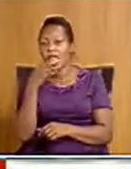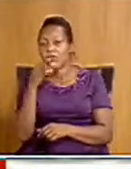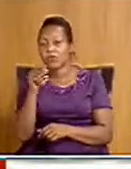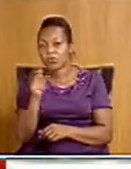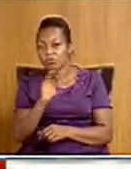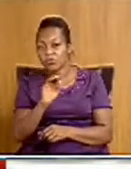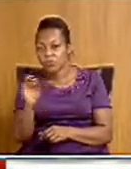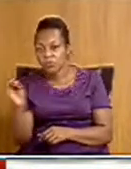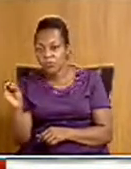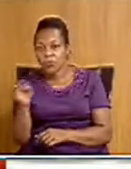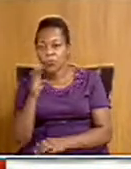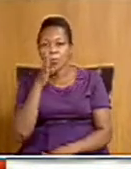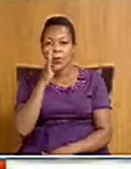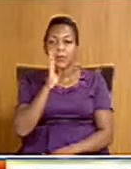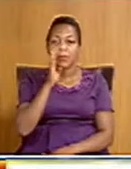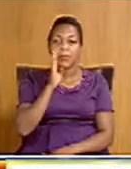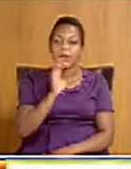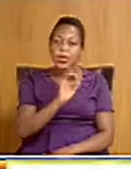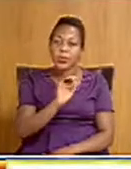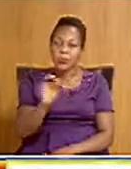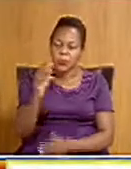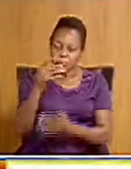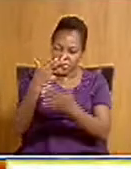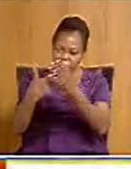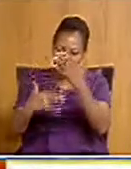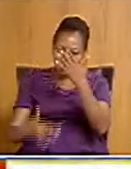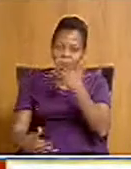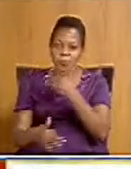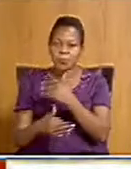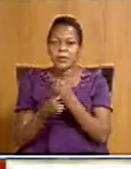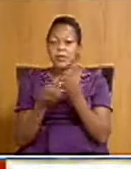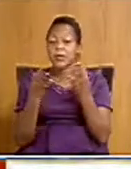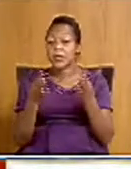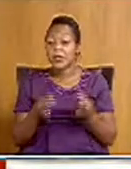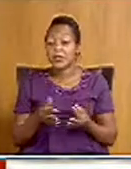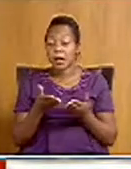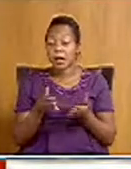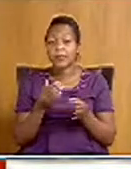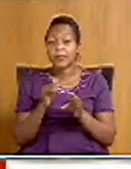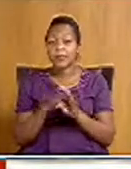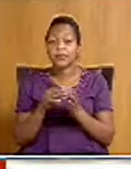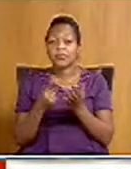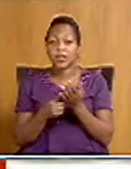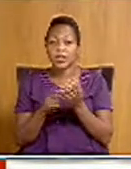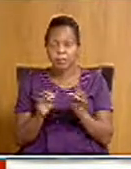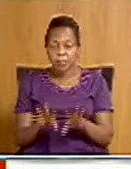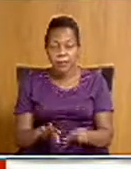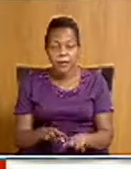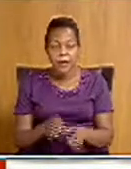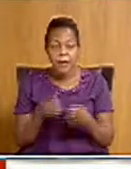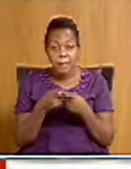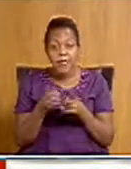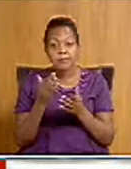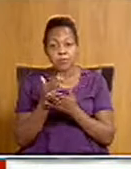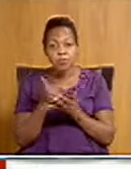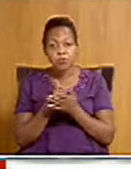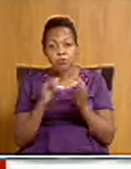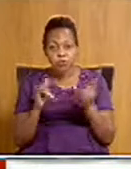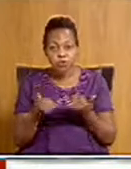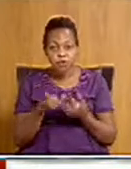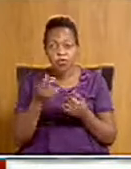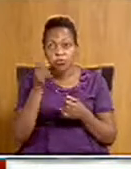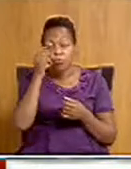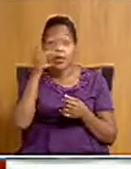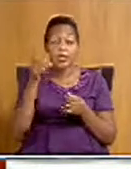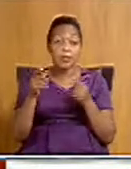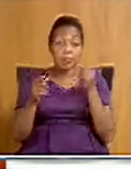no beer, no petrol, etc., etc. With the limited waking up of